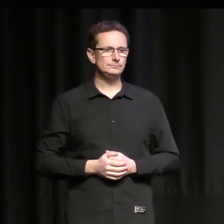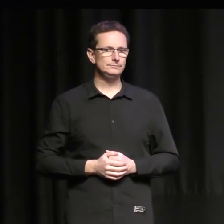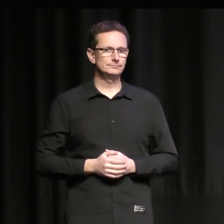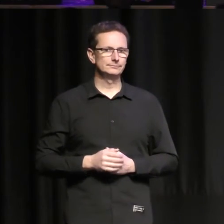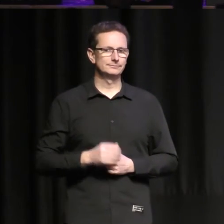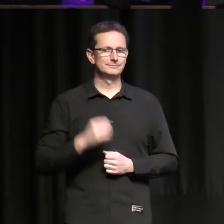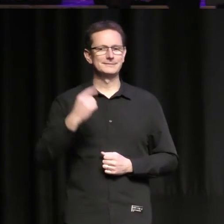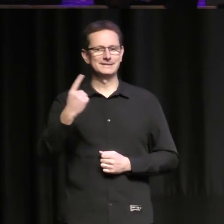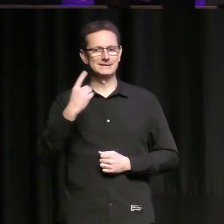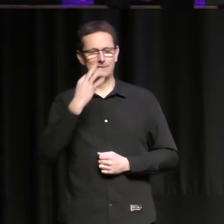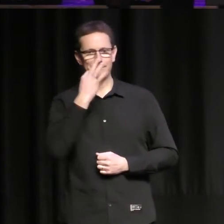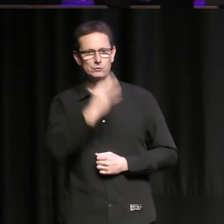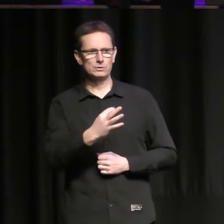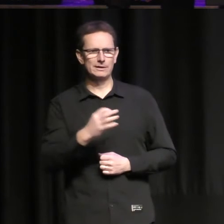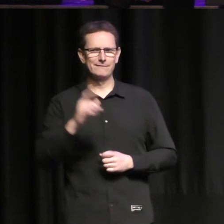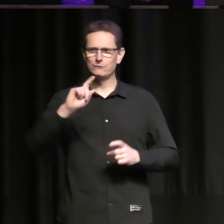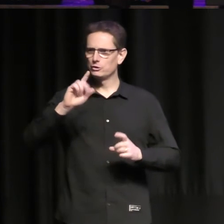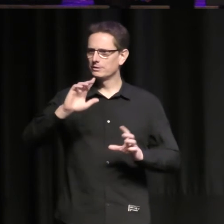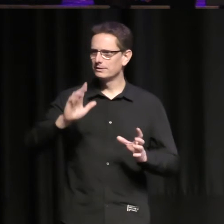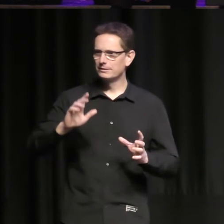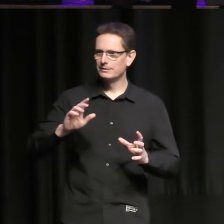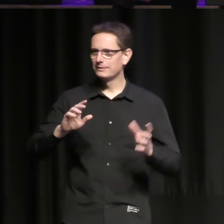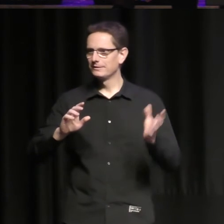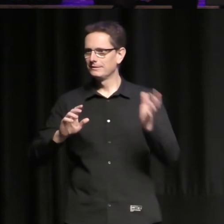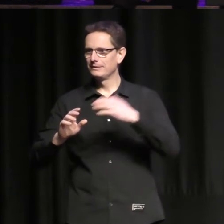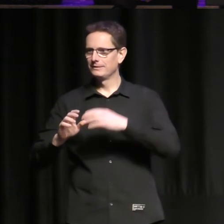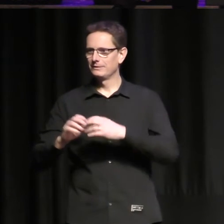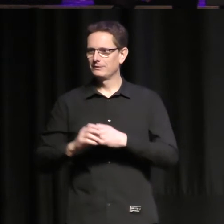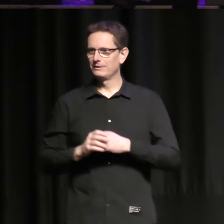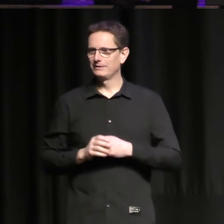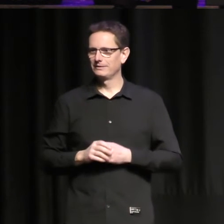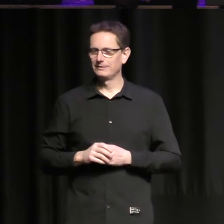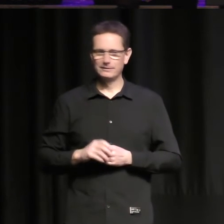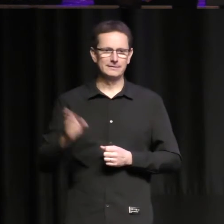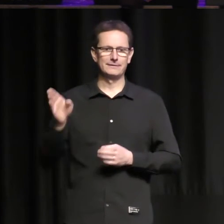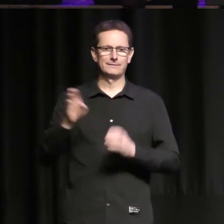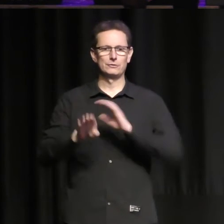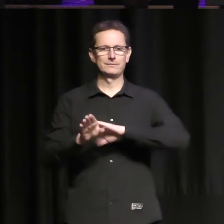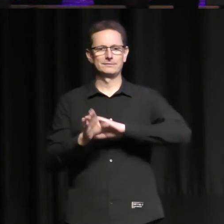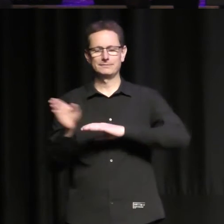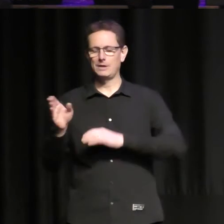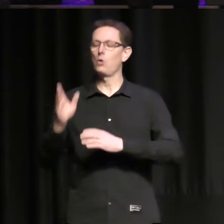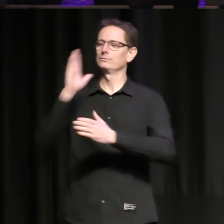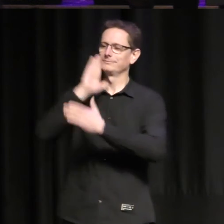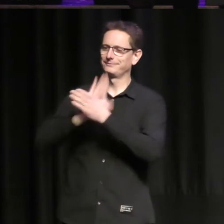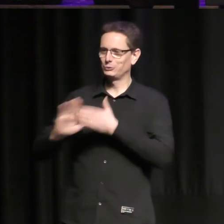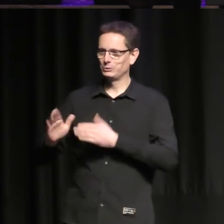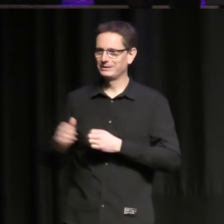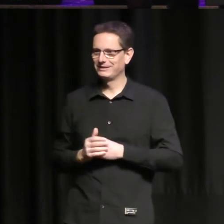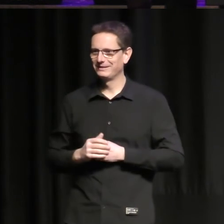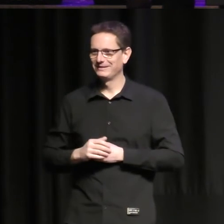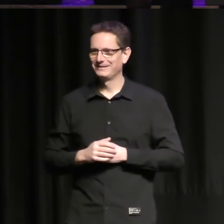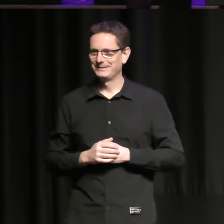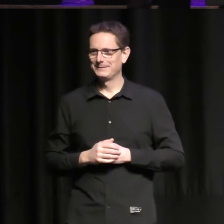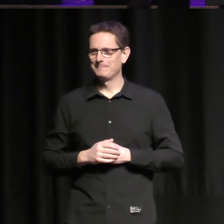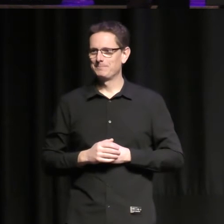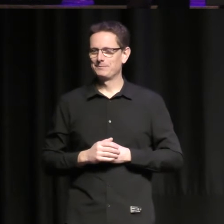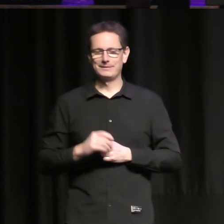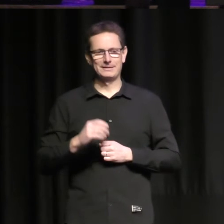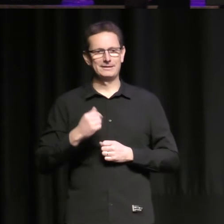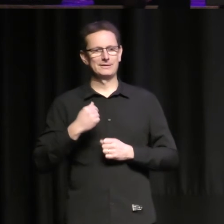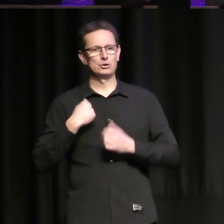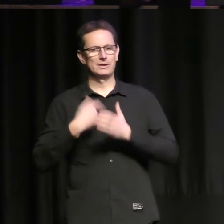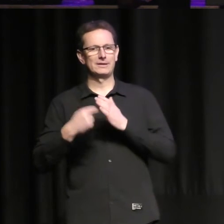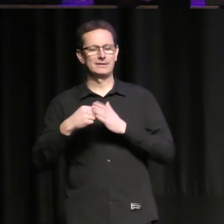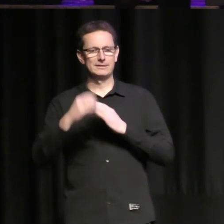Hello. Where can I? Over here. Where? Your right. Oh, beg your pardon. Yeah, it's okay. Very difficult. Hey, my name